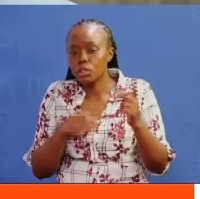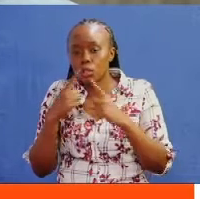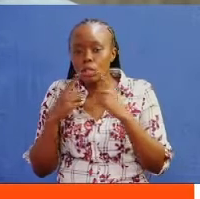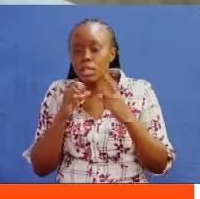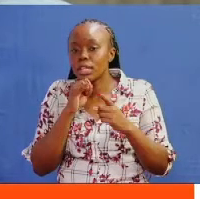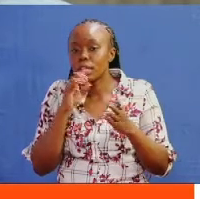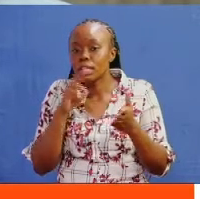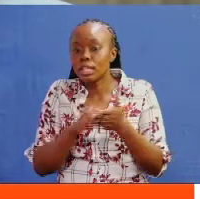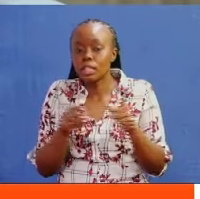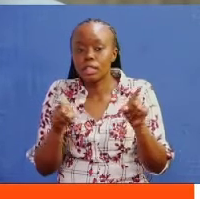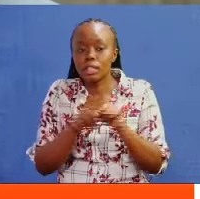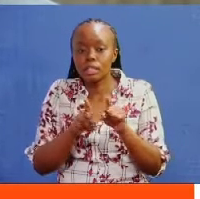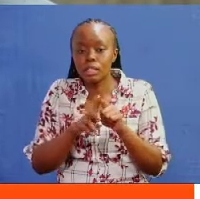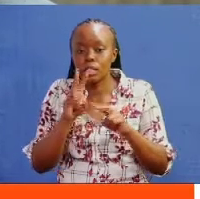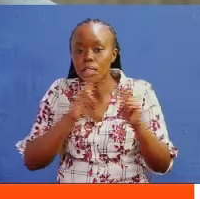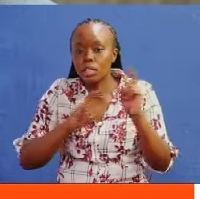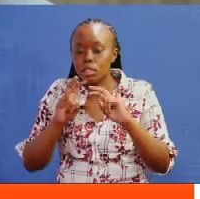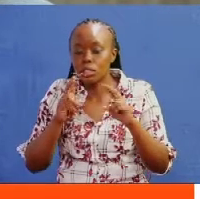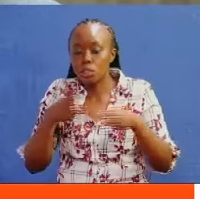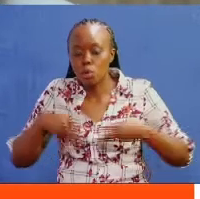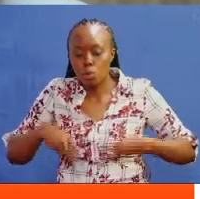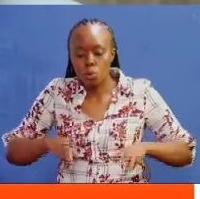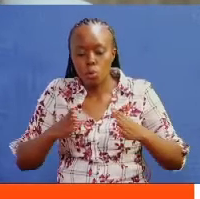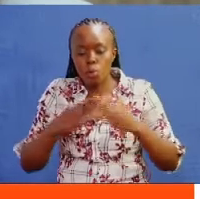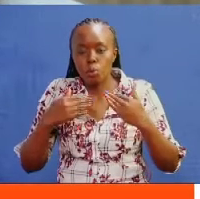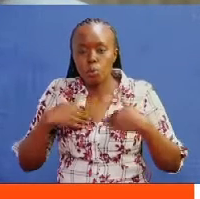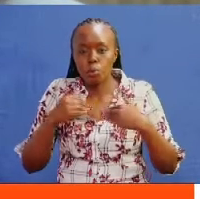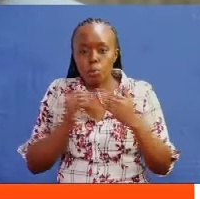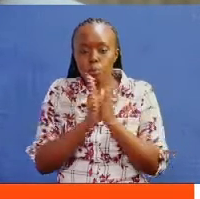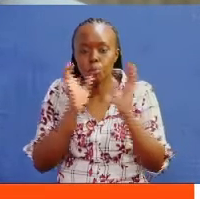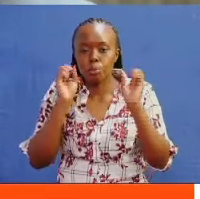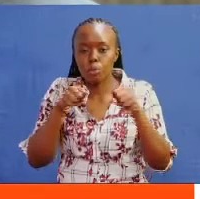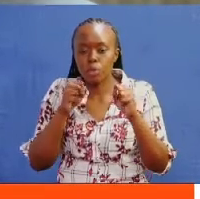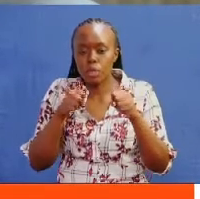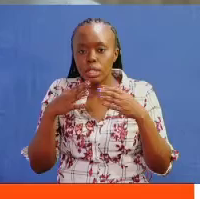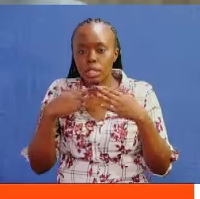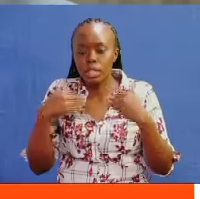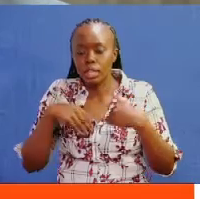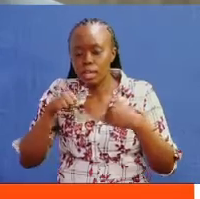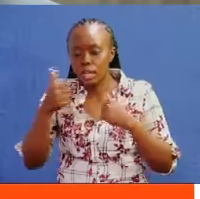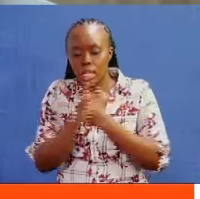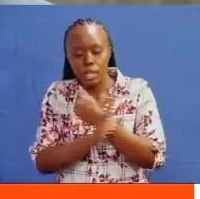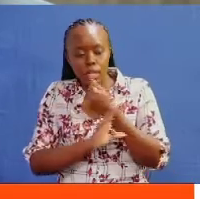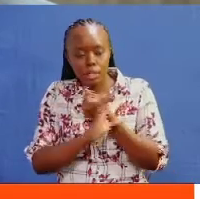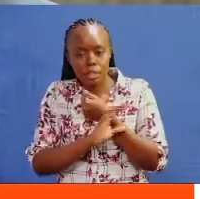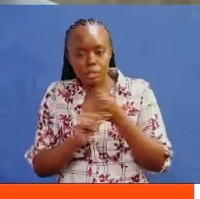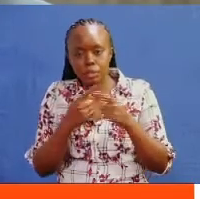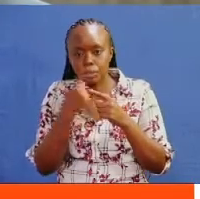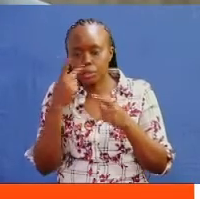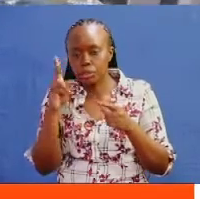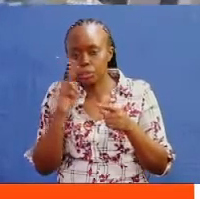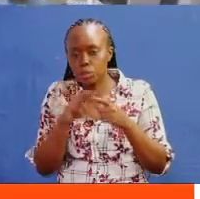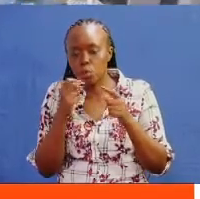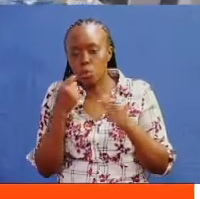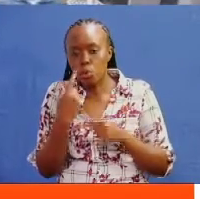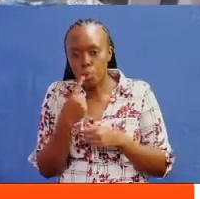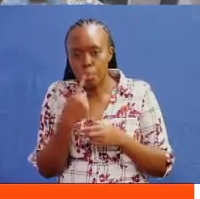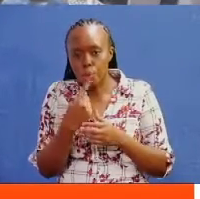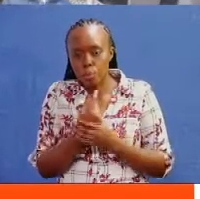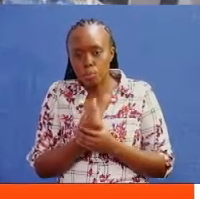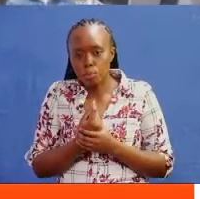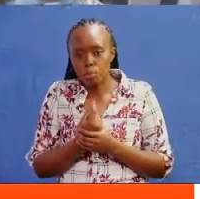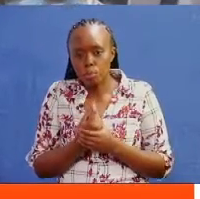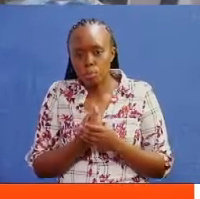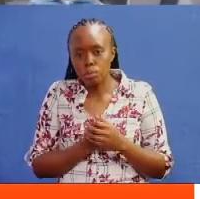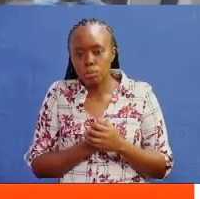that we can also look at ways in which we have more so that we don't rely on other countries in terms of the vaccination.